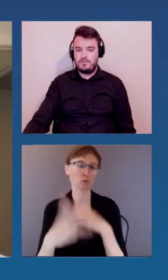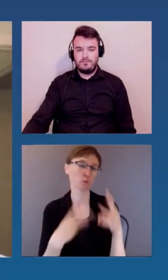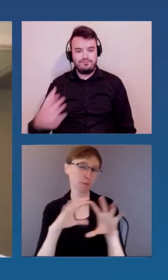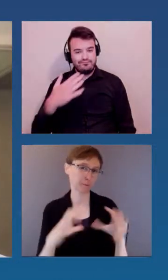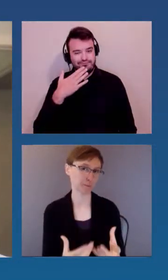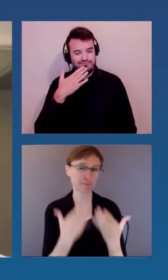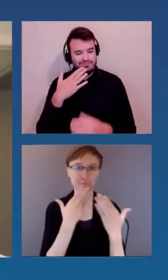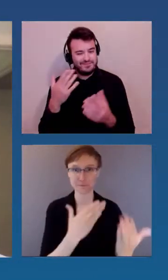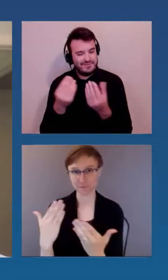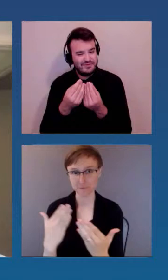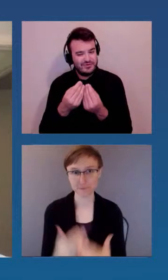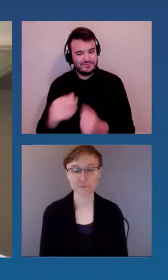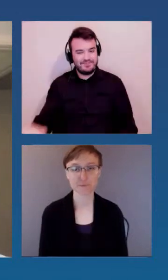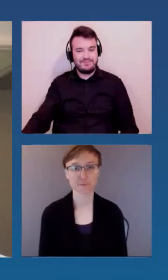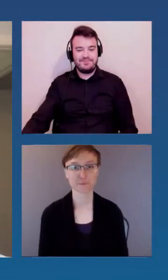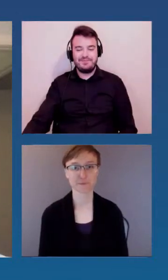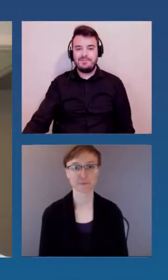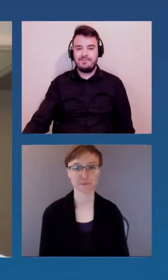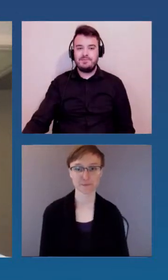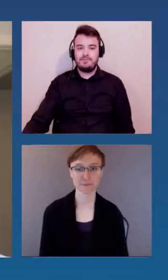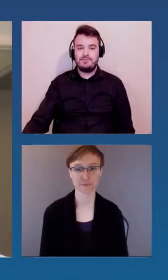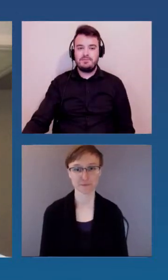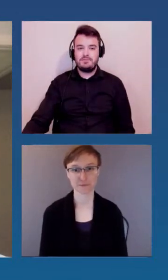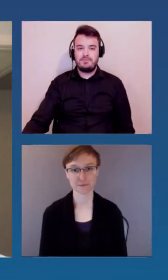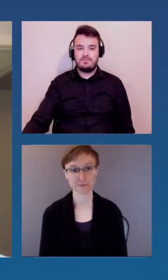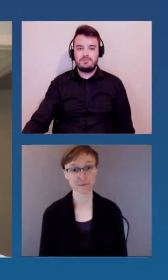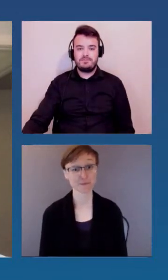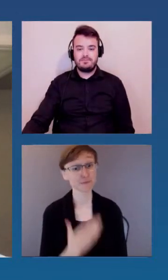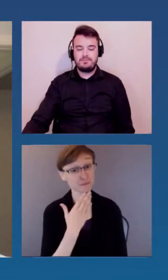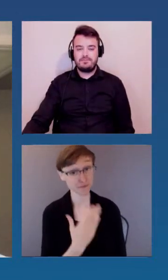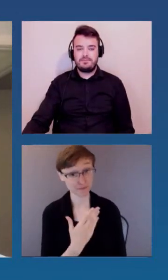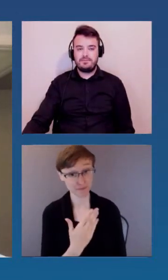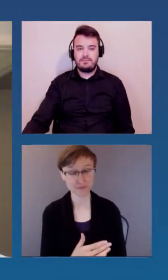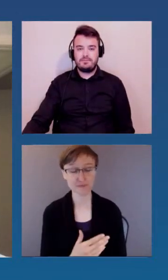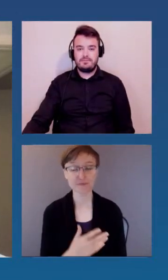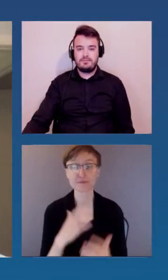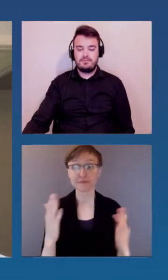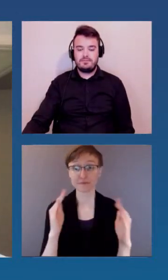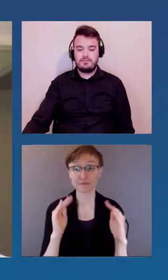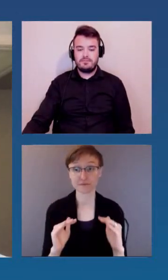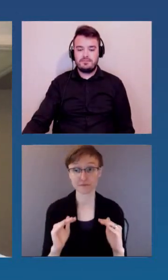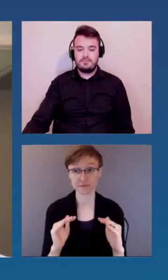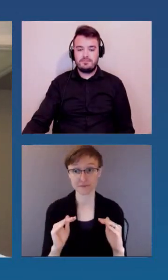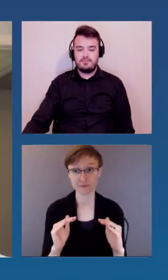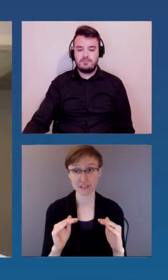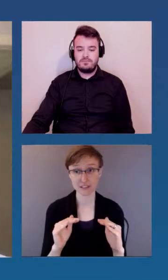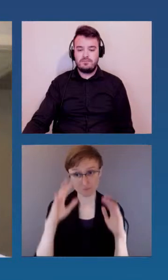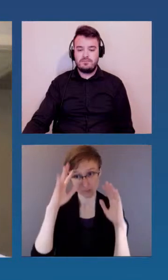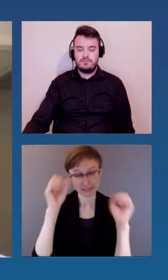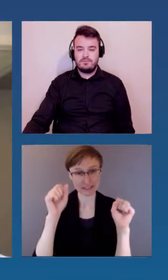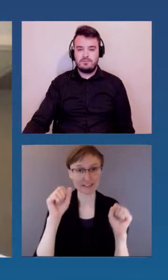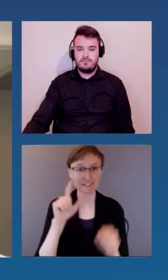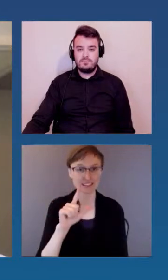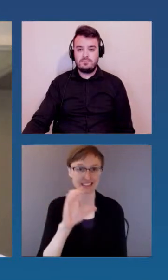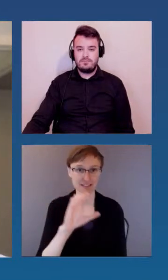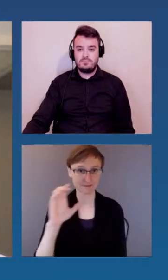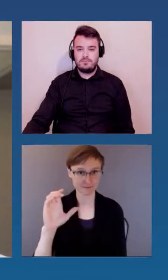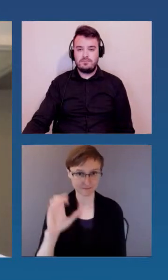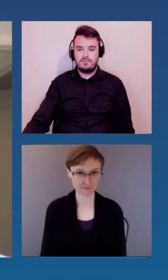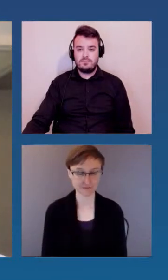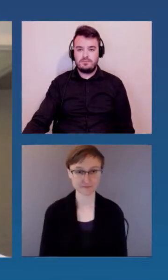the product of the challenge of COVID. I'm thinking of my home department, psychology, who's just now launched a new mental health and well-being